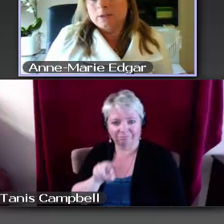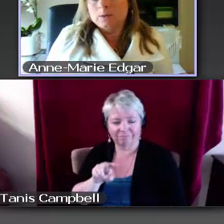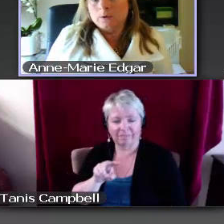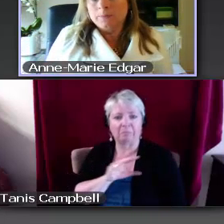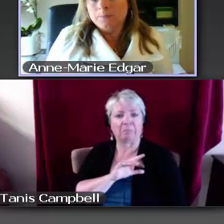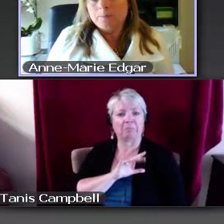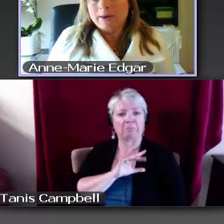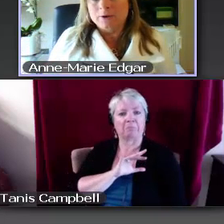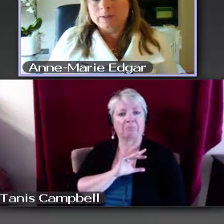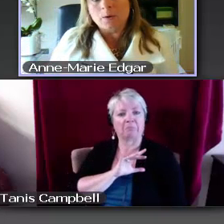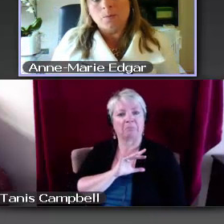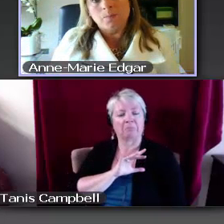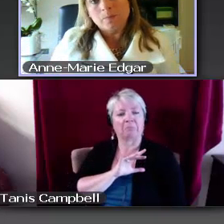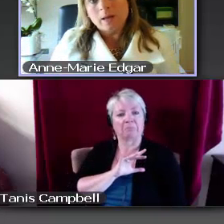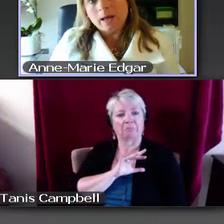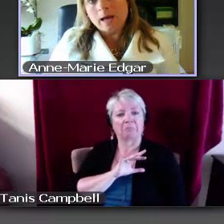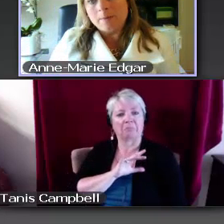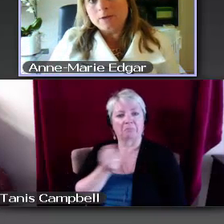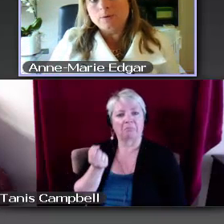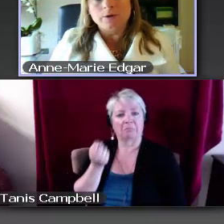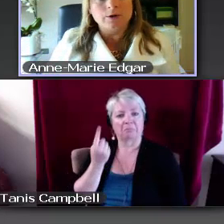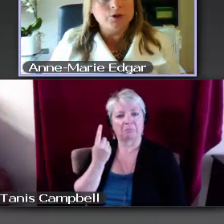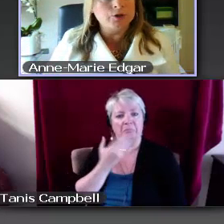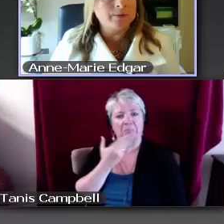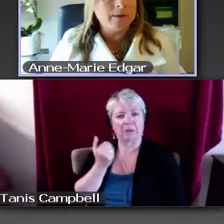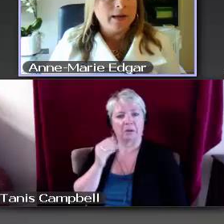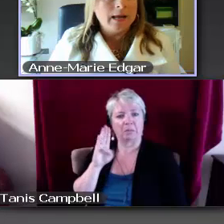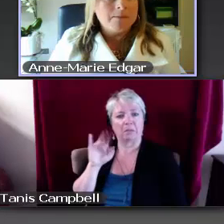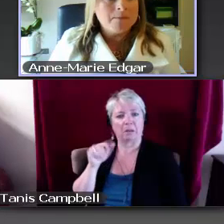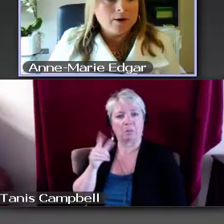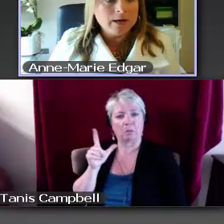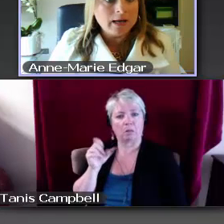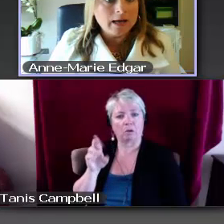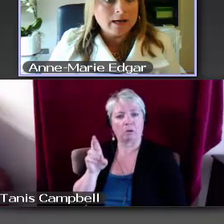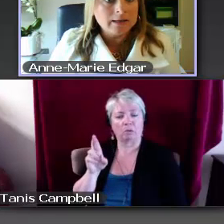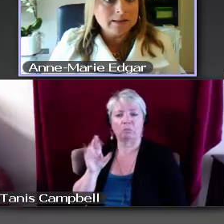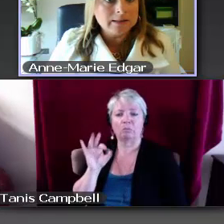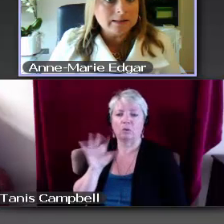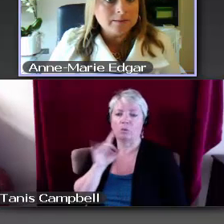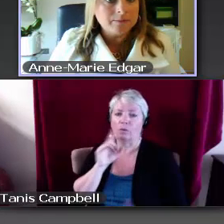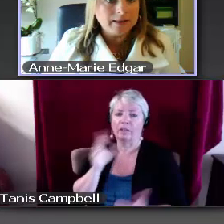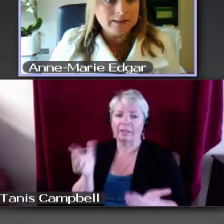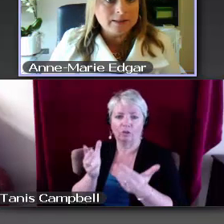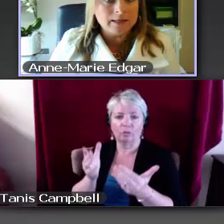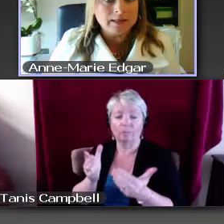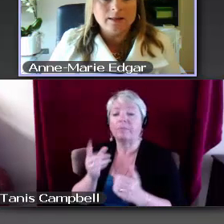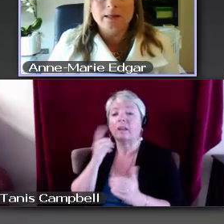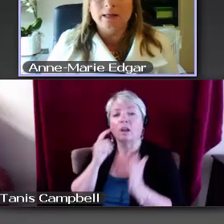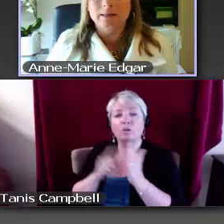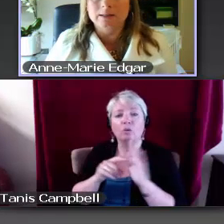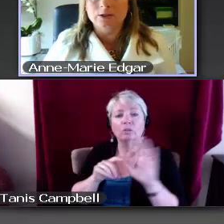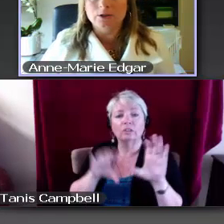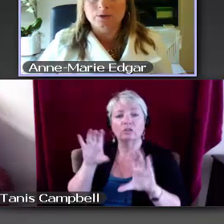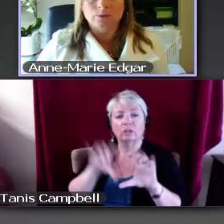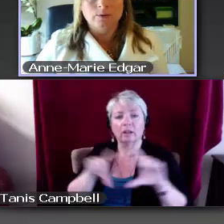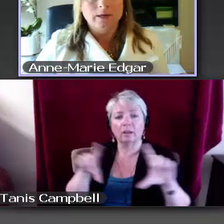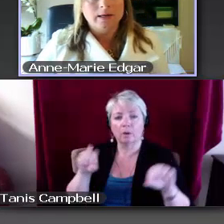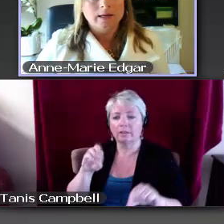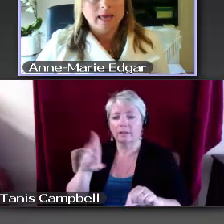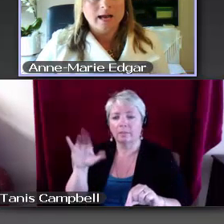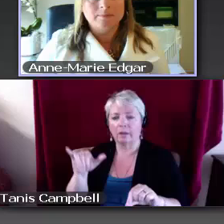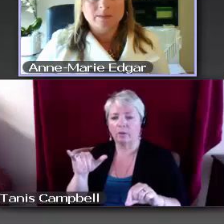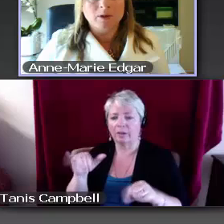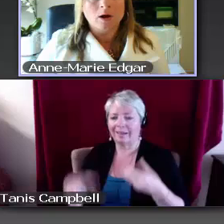understand the disorder better. So I do encourage you. And Mary has pasted in the links